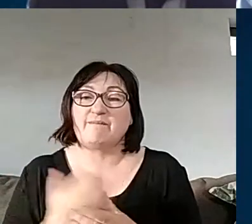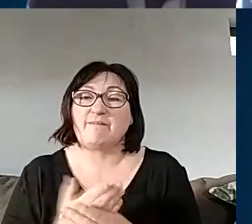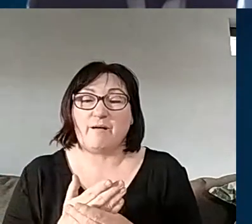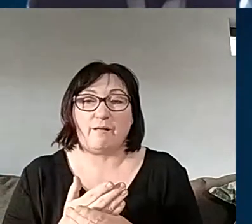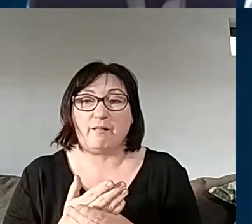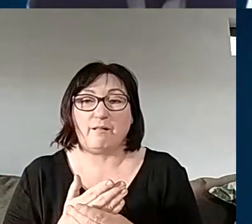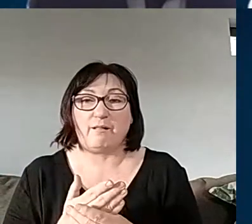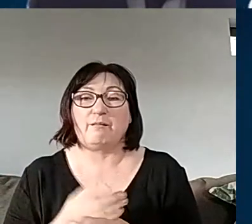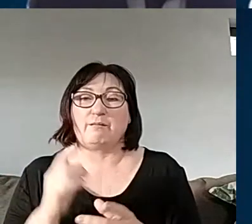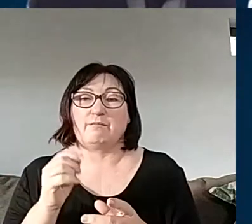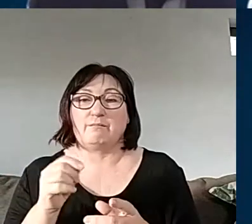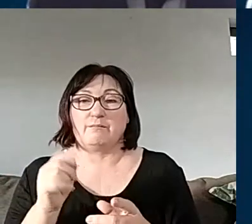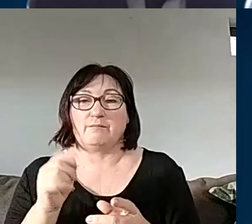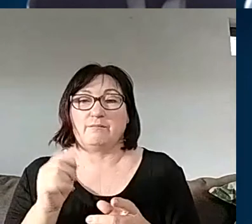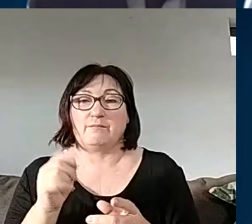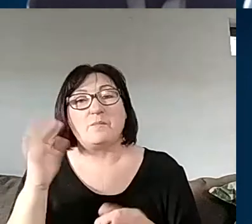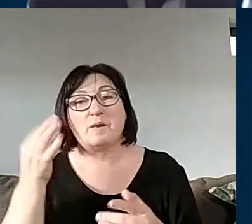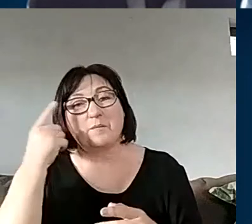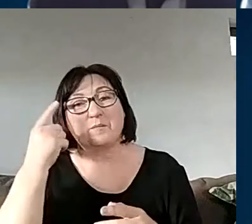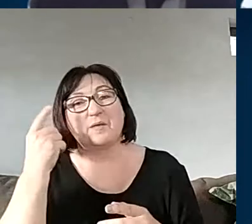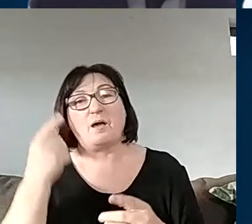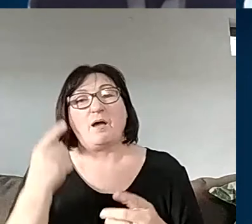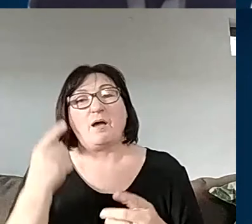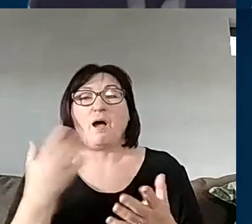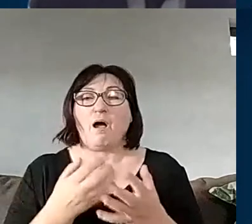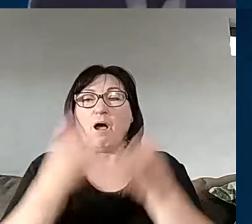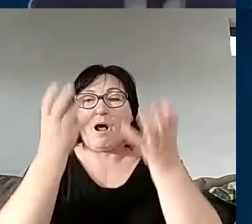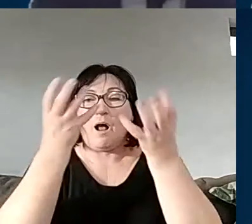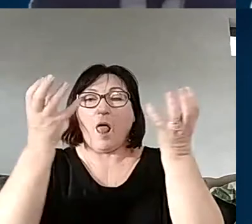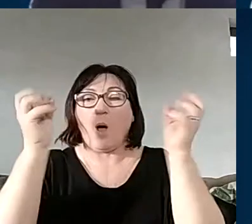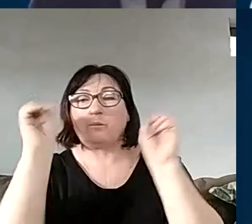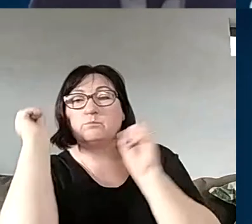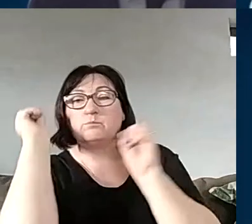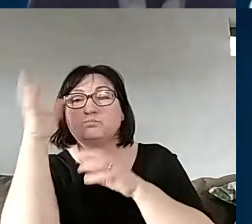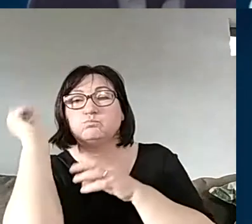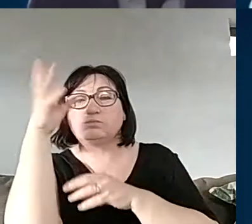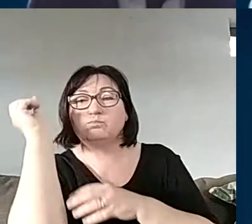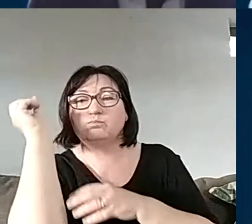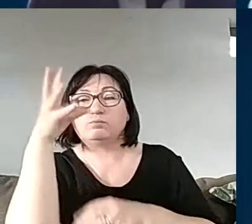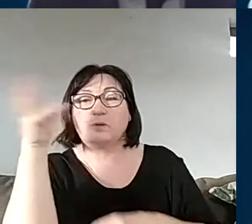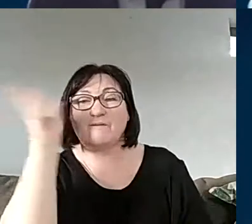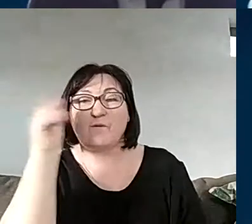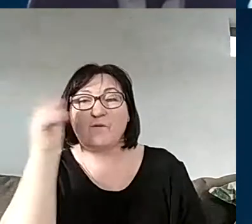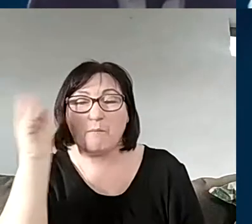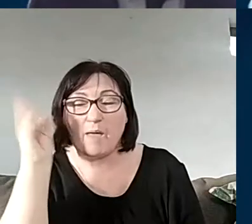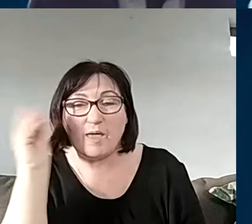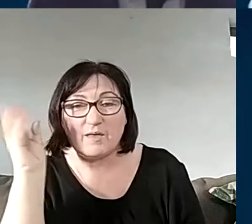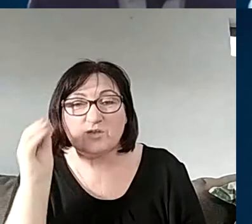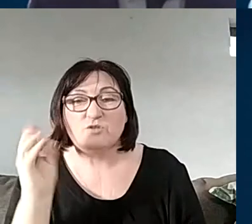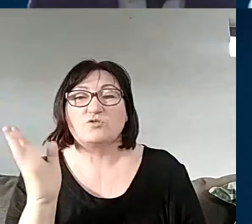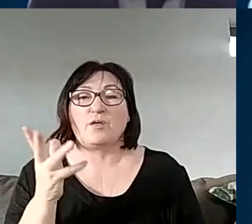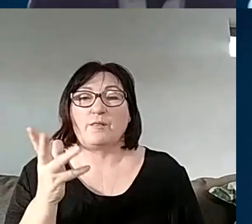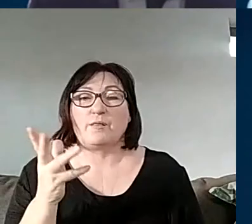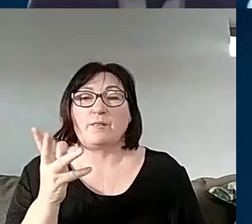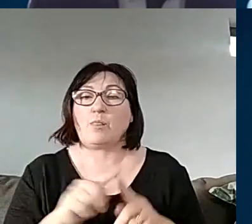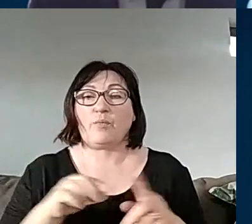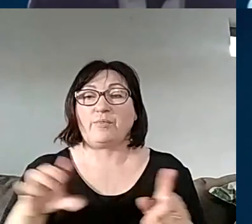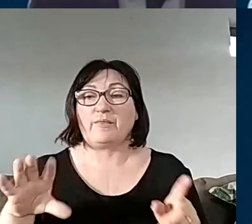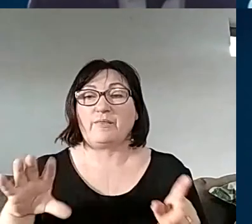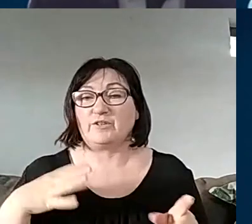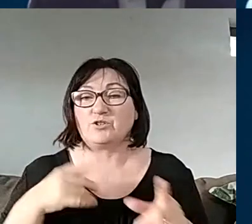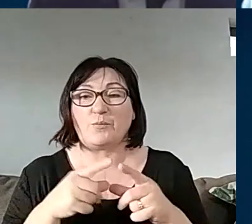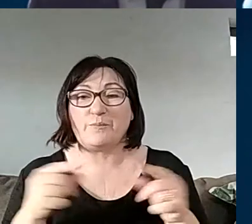me back it up to the cloud, and your backup disappears into the cloud, not completing, and next time you try and restore